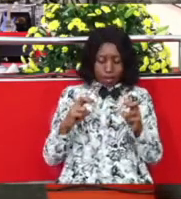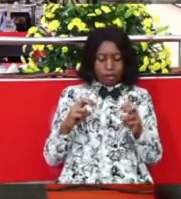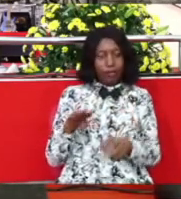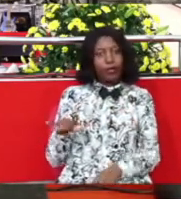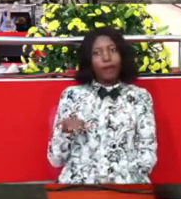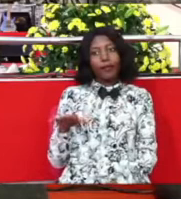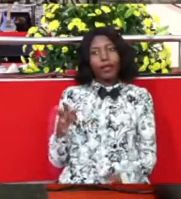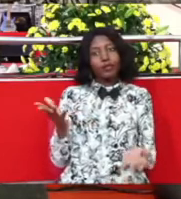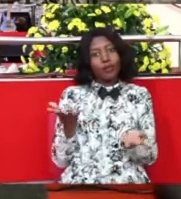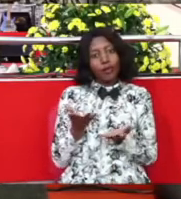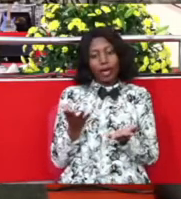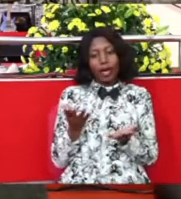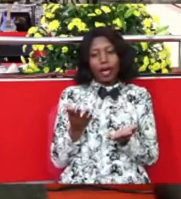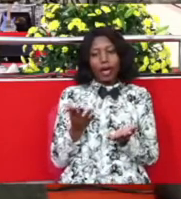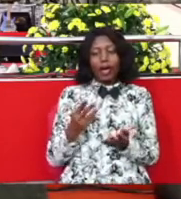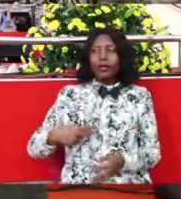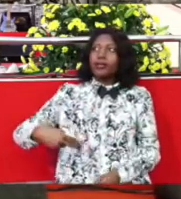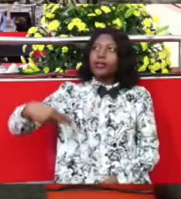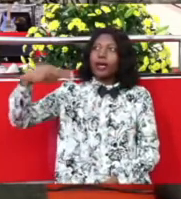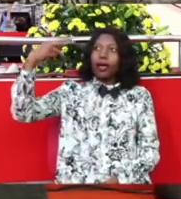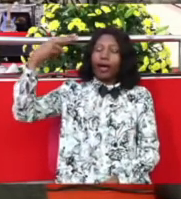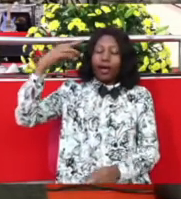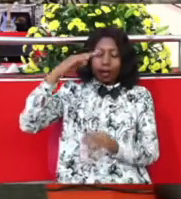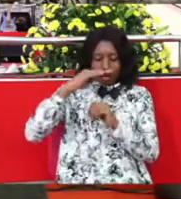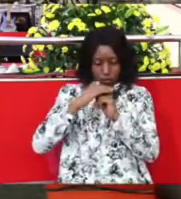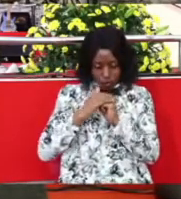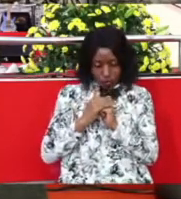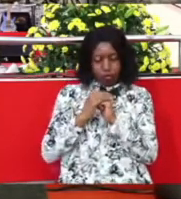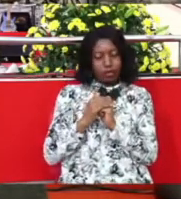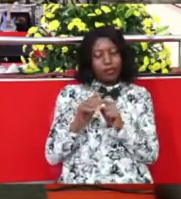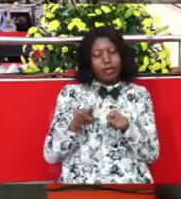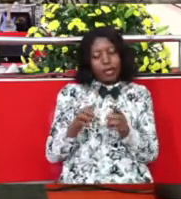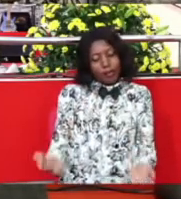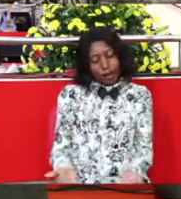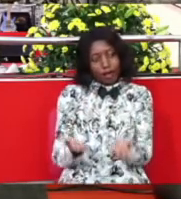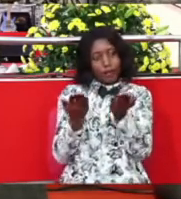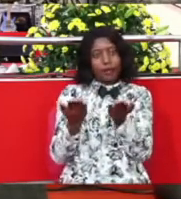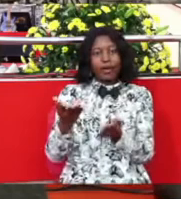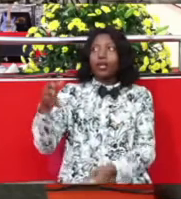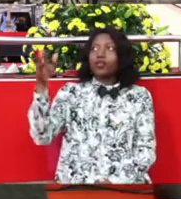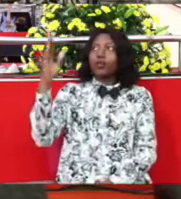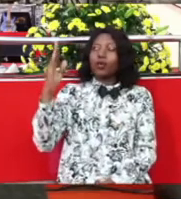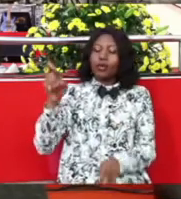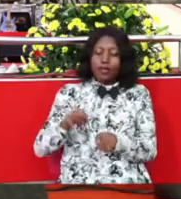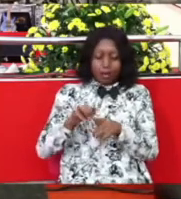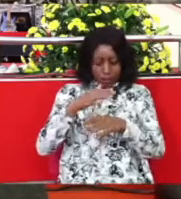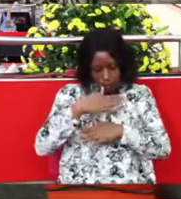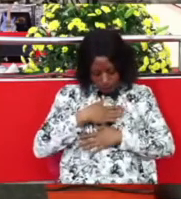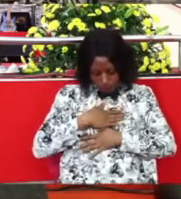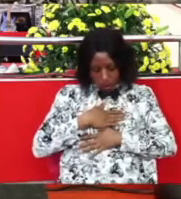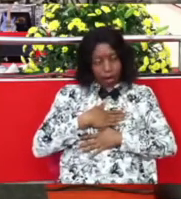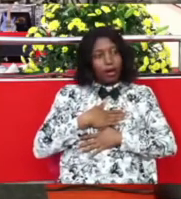is highly esteemed. Anatafuta mahali as God. Anainuliwa kama Mungu. Where he is honored. Anaheshimika.